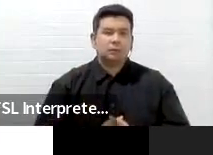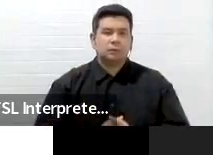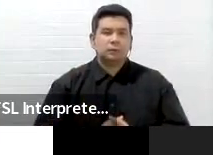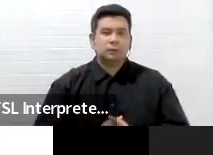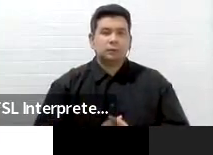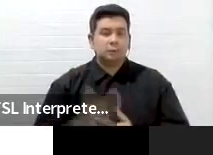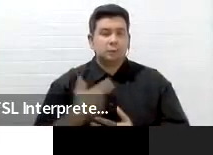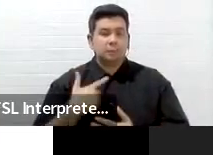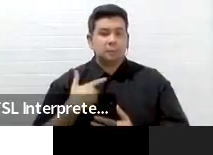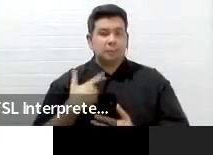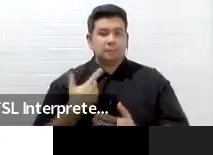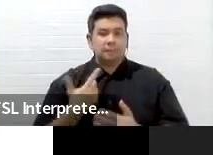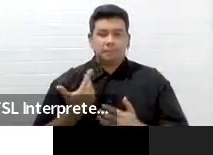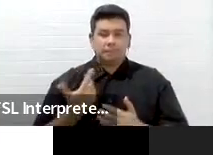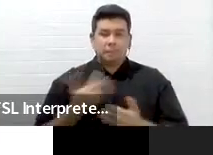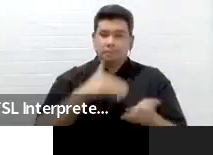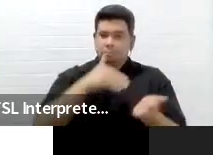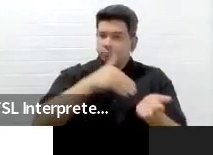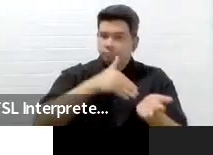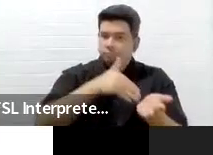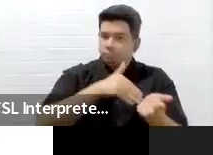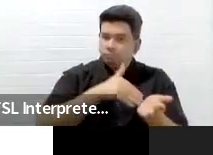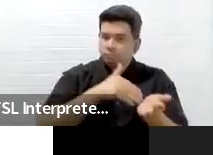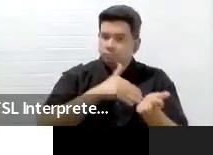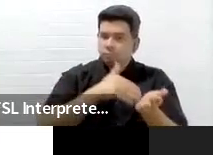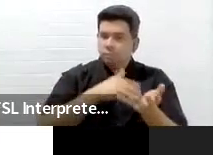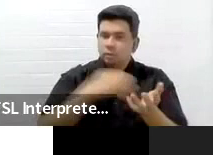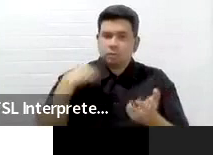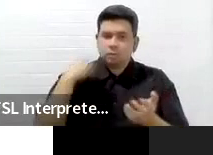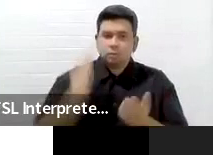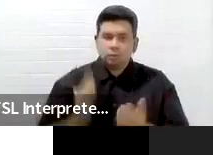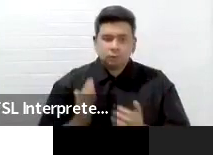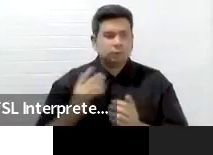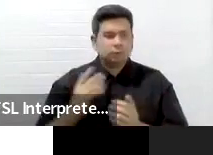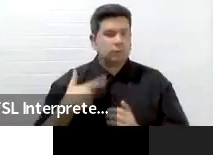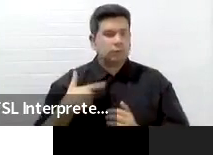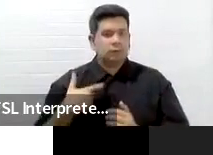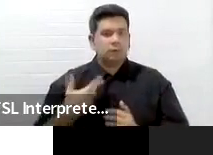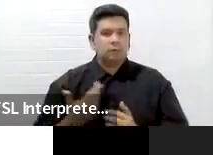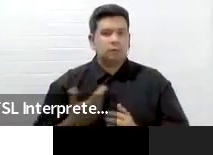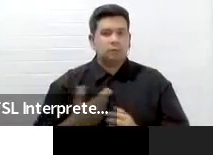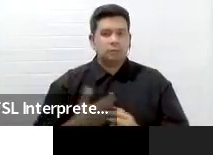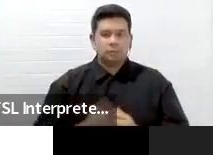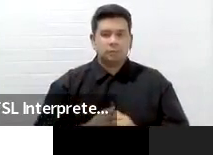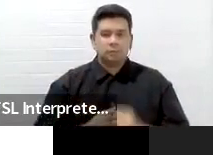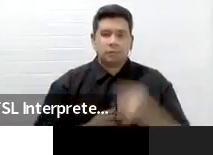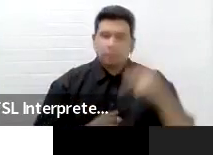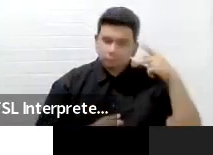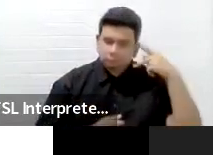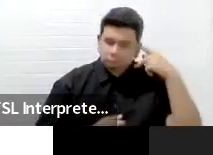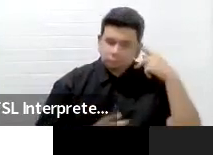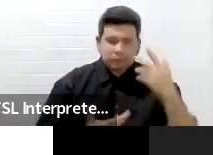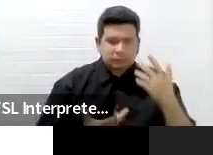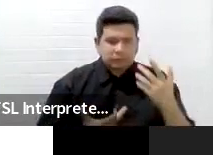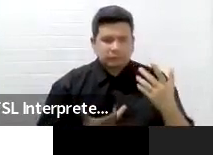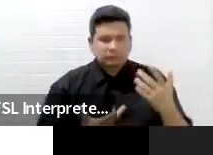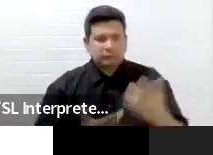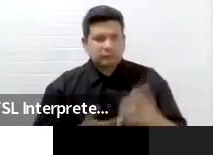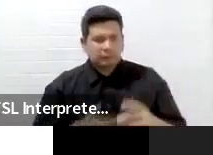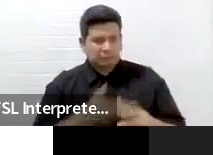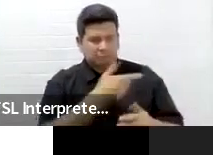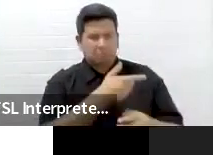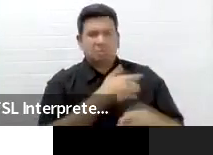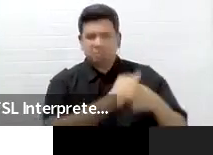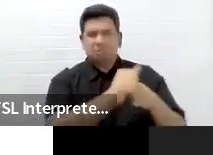to the fore as the leader in combating this disease, or whether we should let politicians do the leadership.